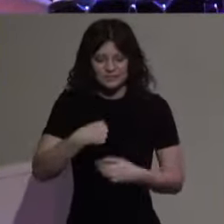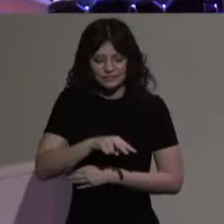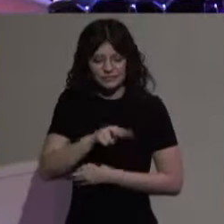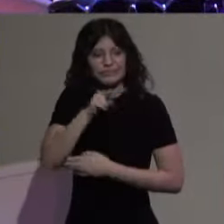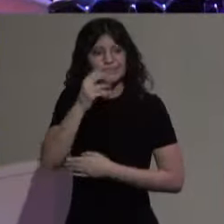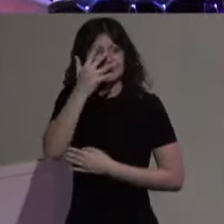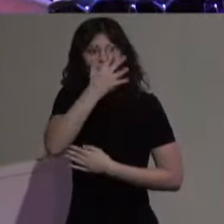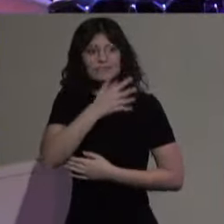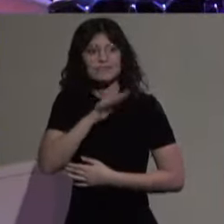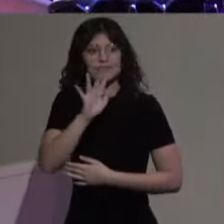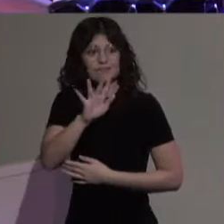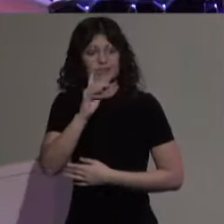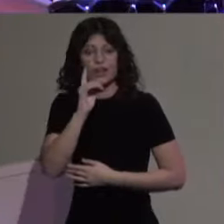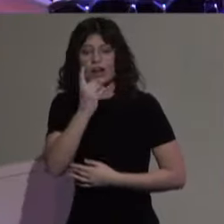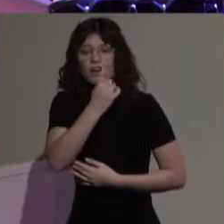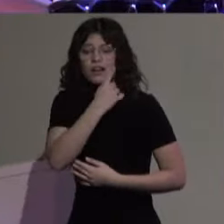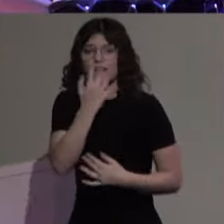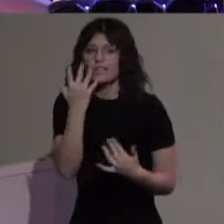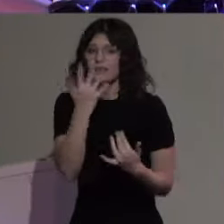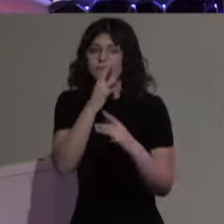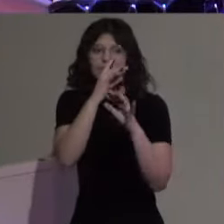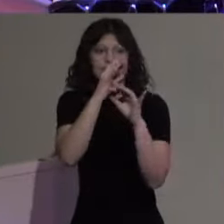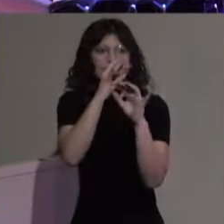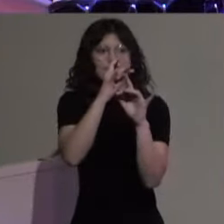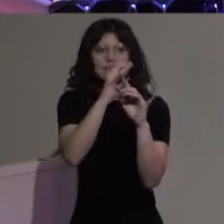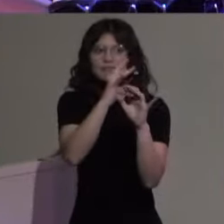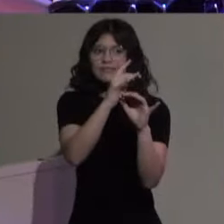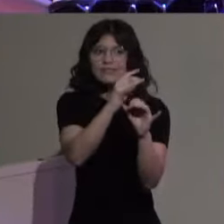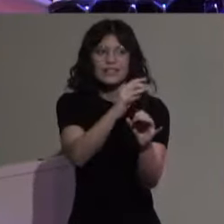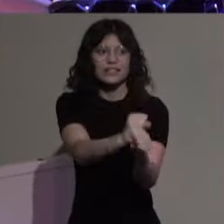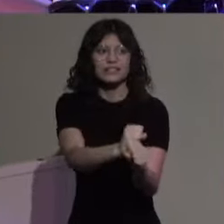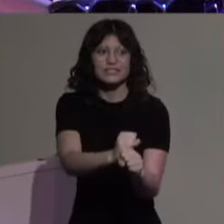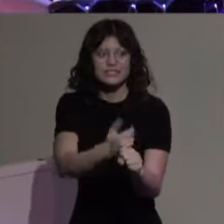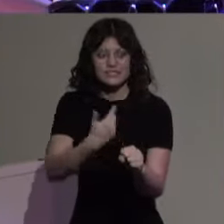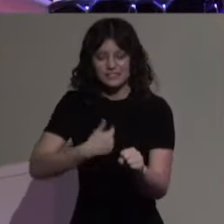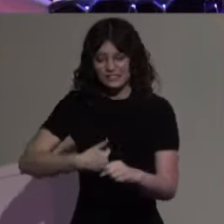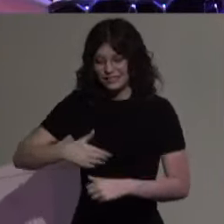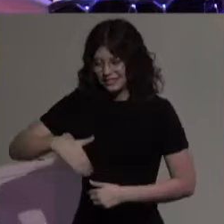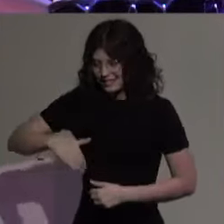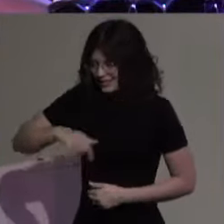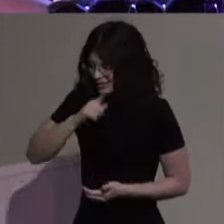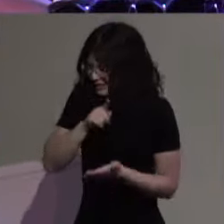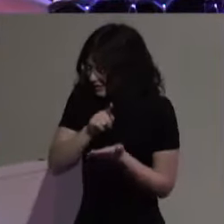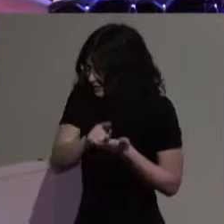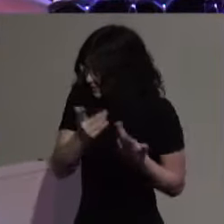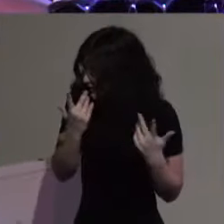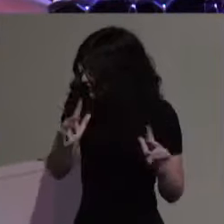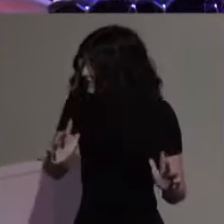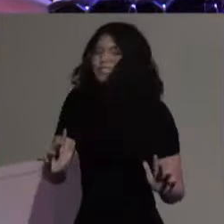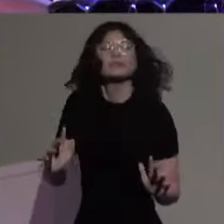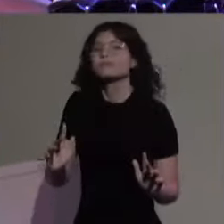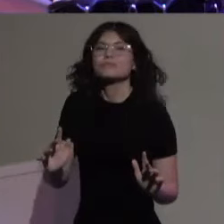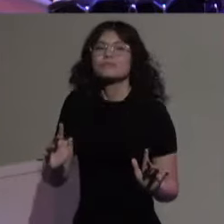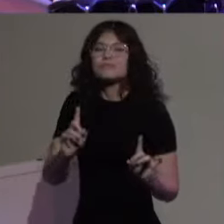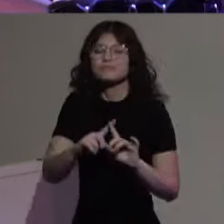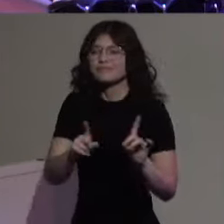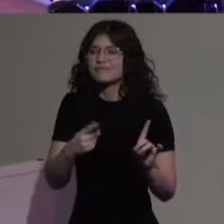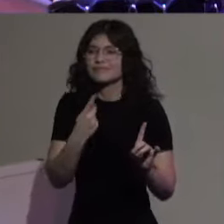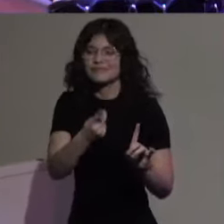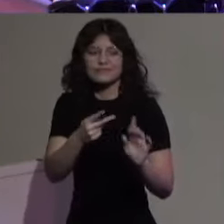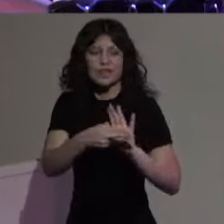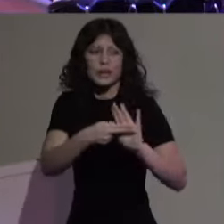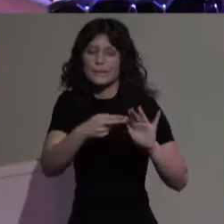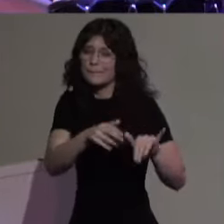face and those eyes, they drew me in. It was too late for me, but that's what we were,